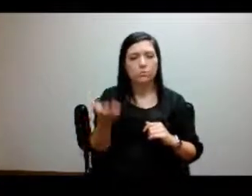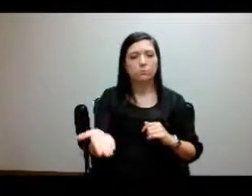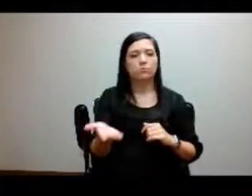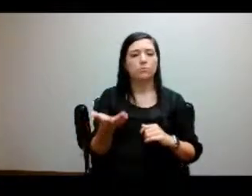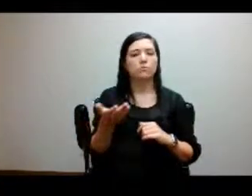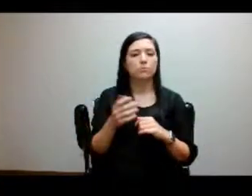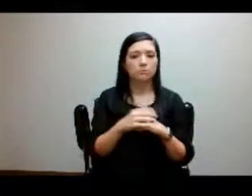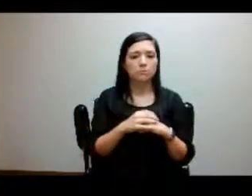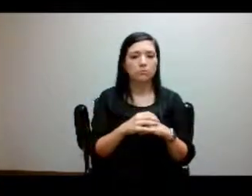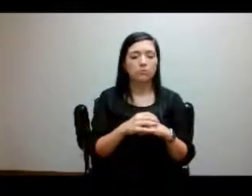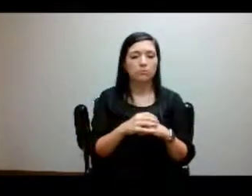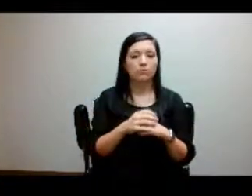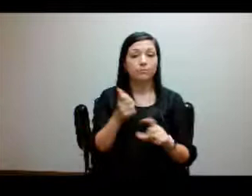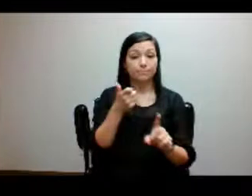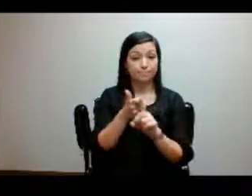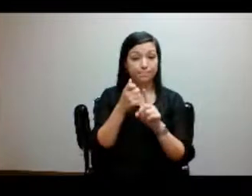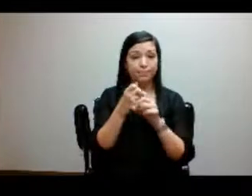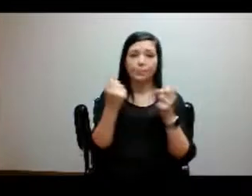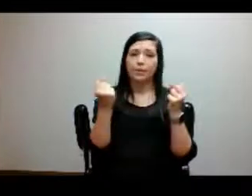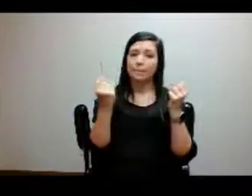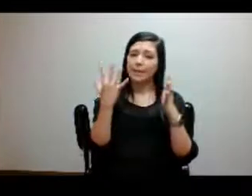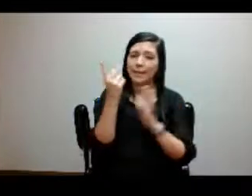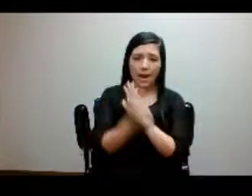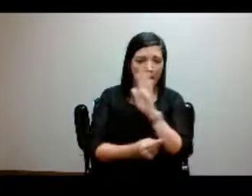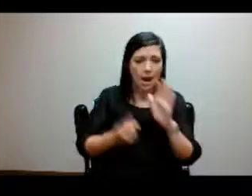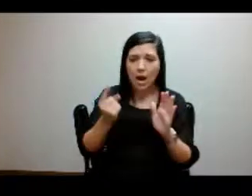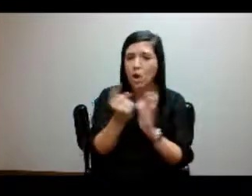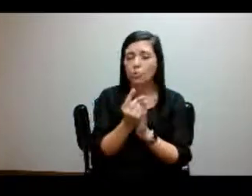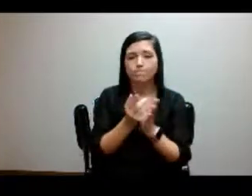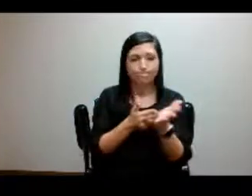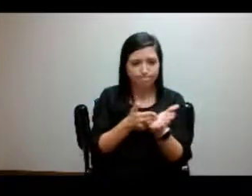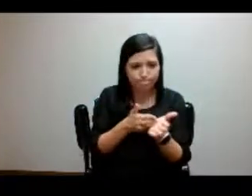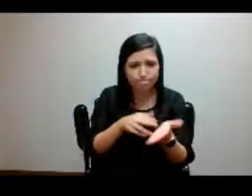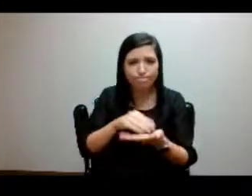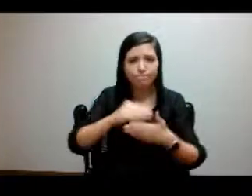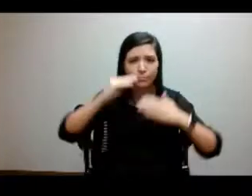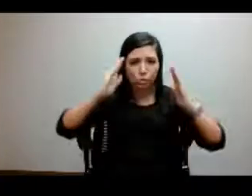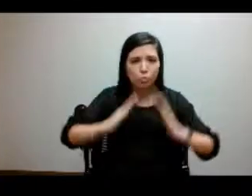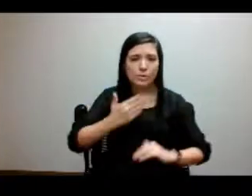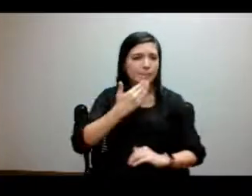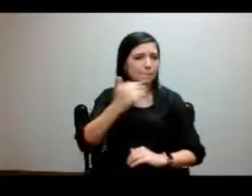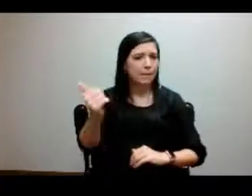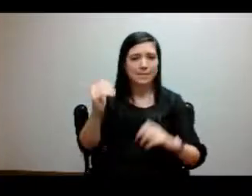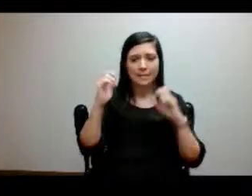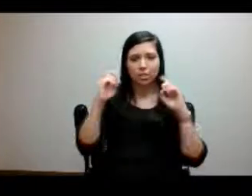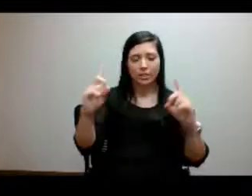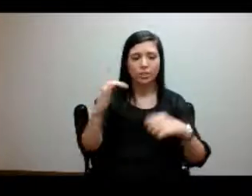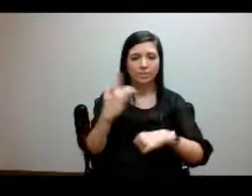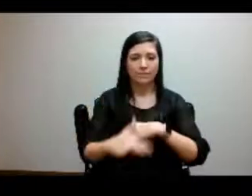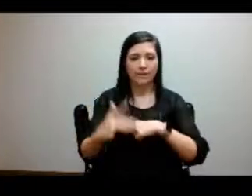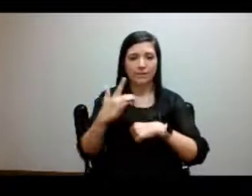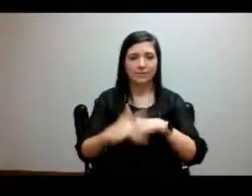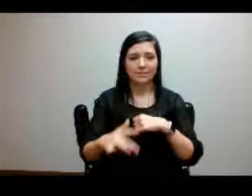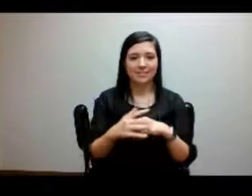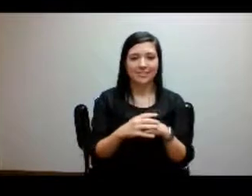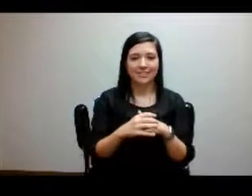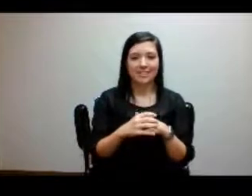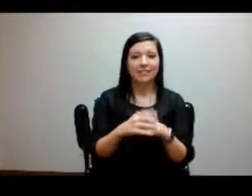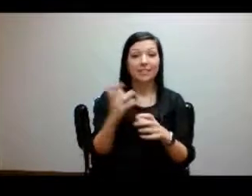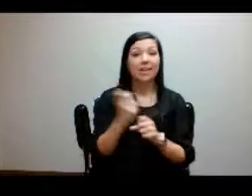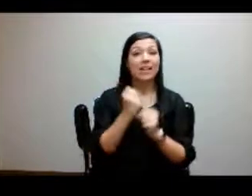offer. She spends many long hours ensuring that her students get the best education available. And the winner